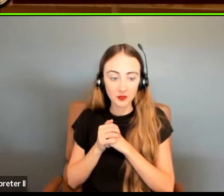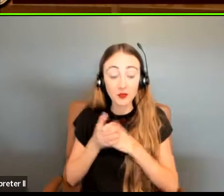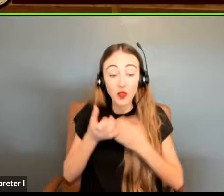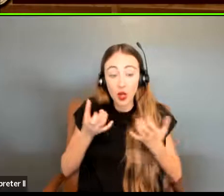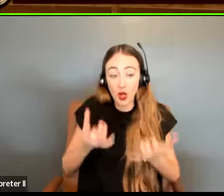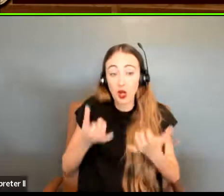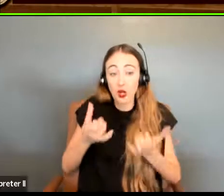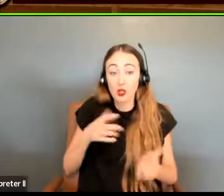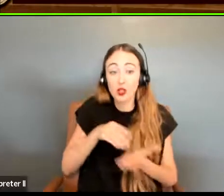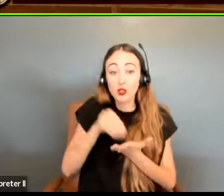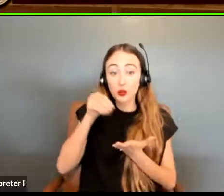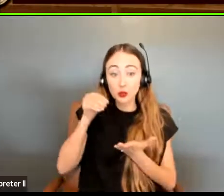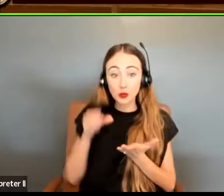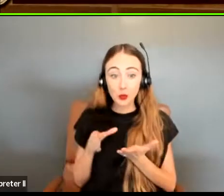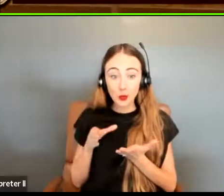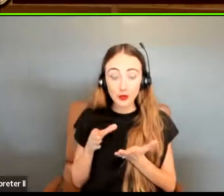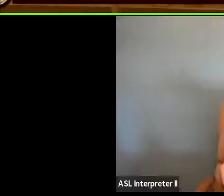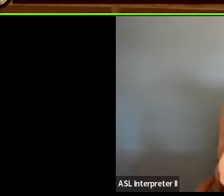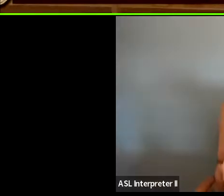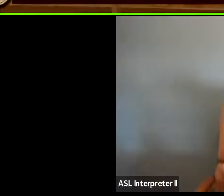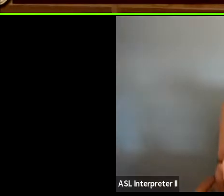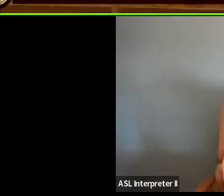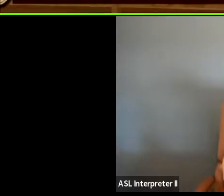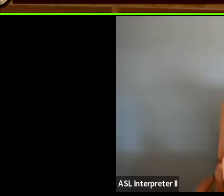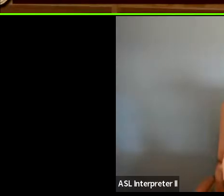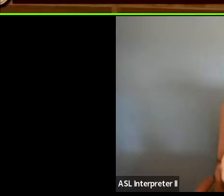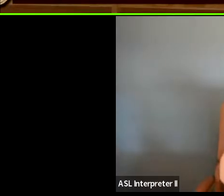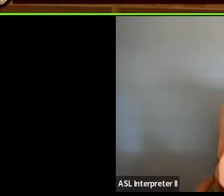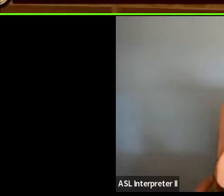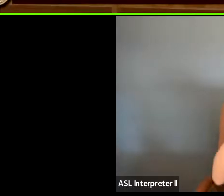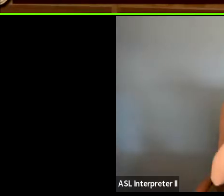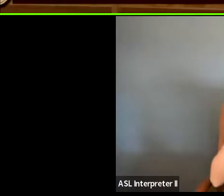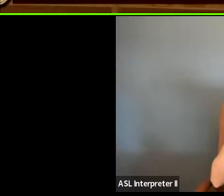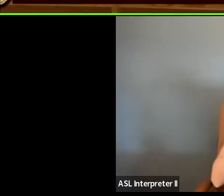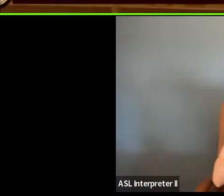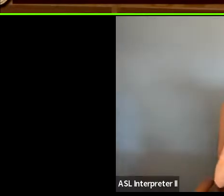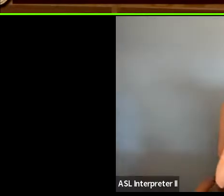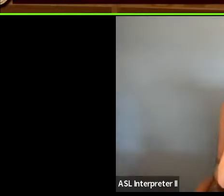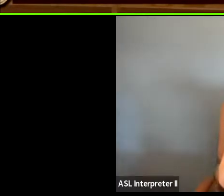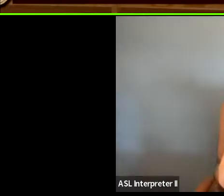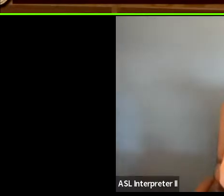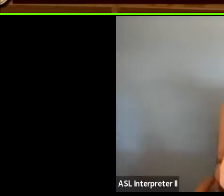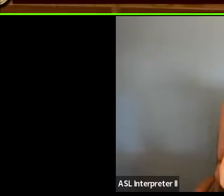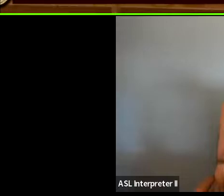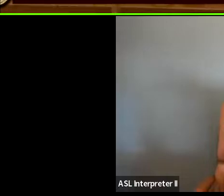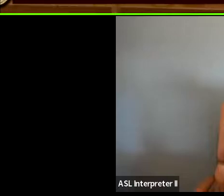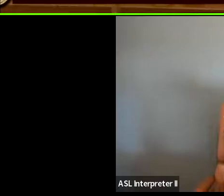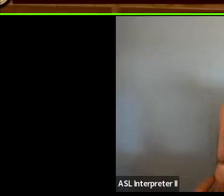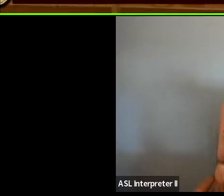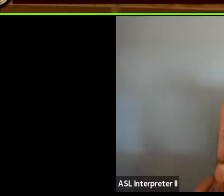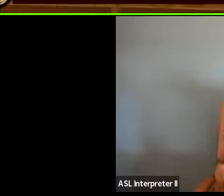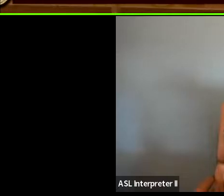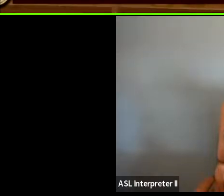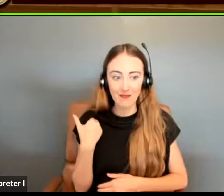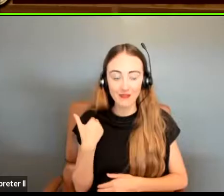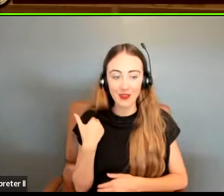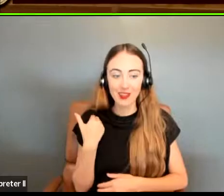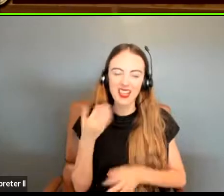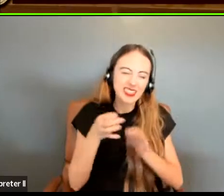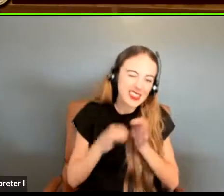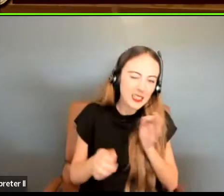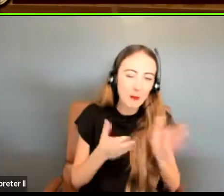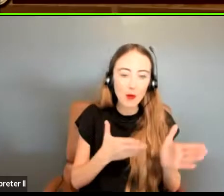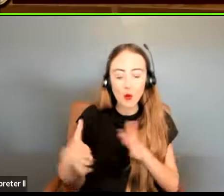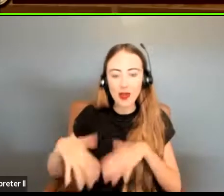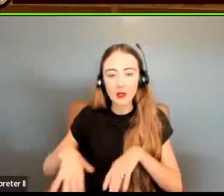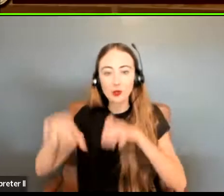Currently, students participating in a homeschool program in the district do not have a simple way to sit for